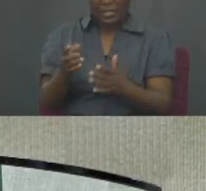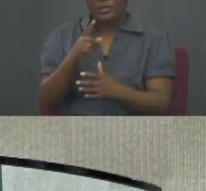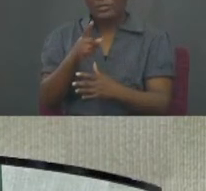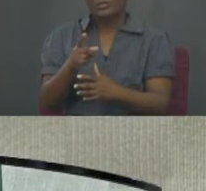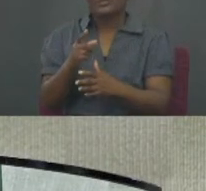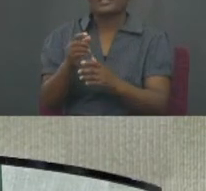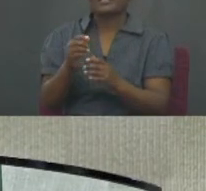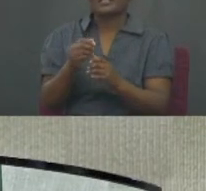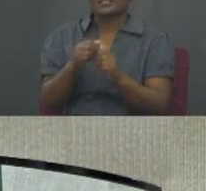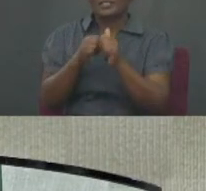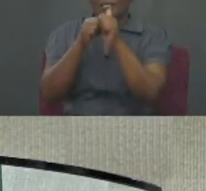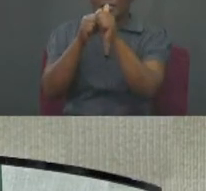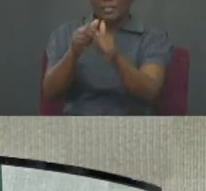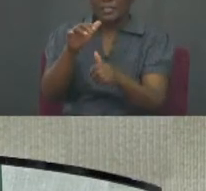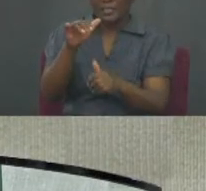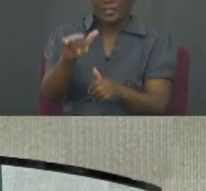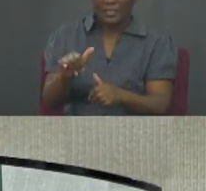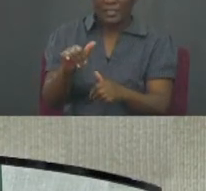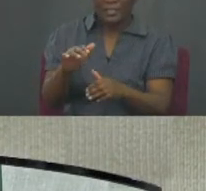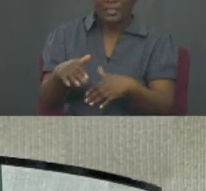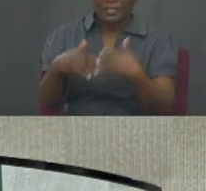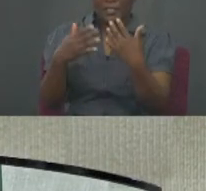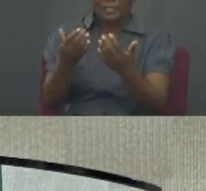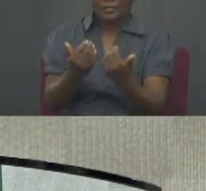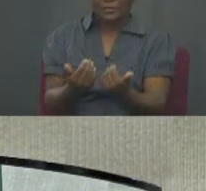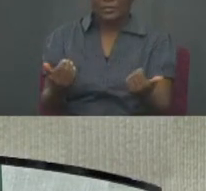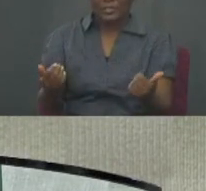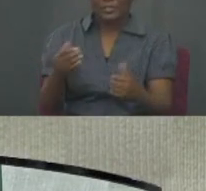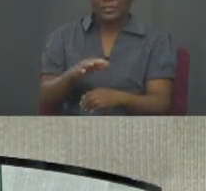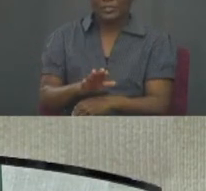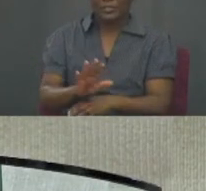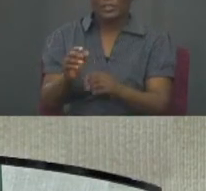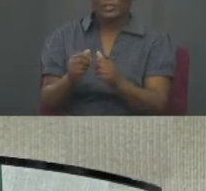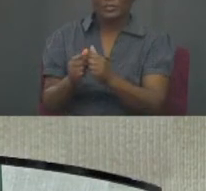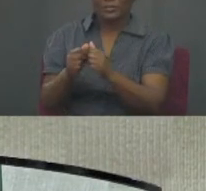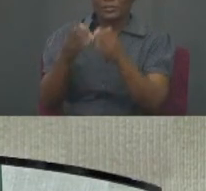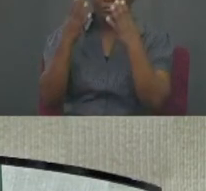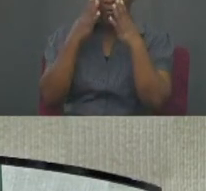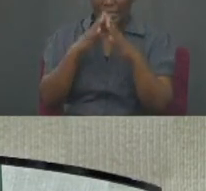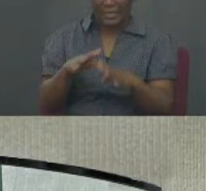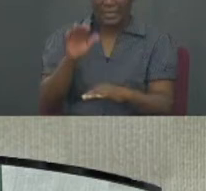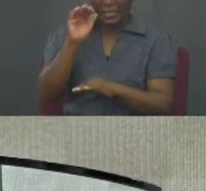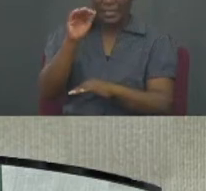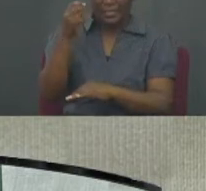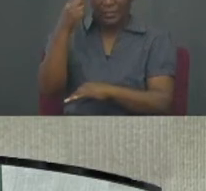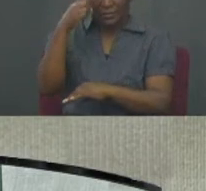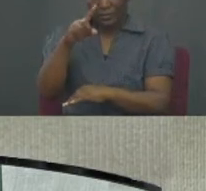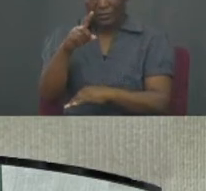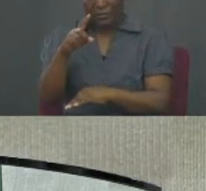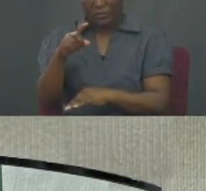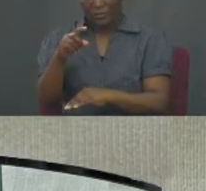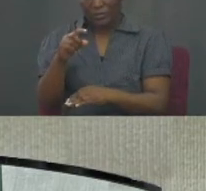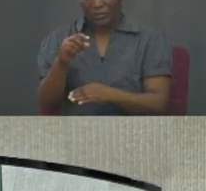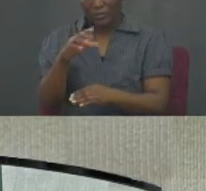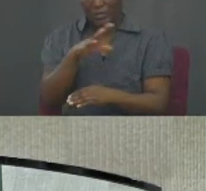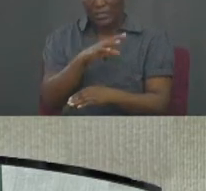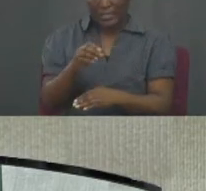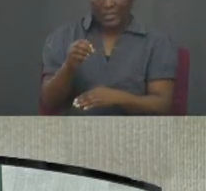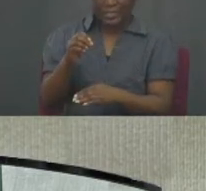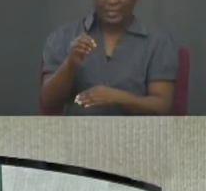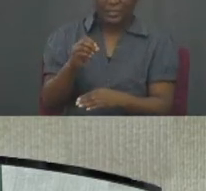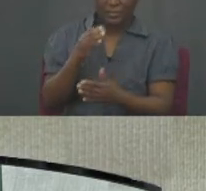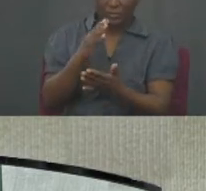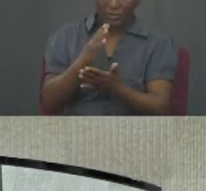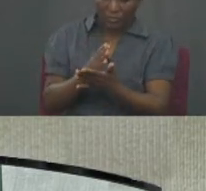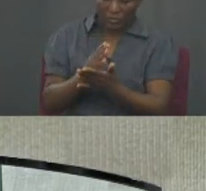it. Shower your children with the blessings that they are asking for. Most importantly, the gift of